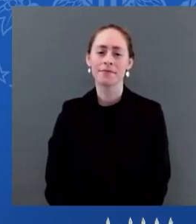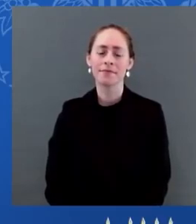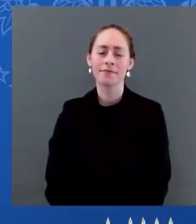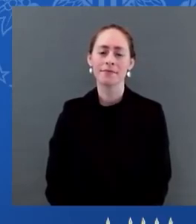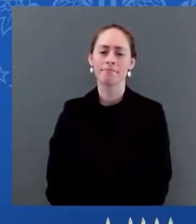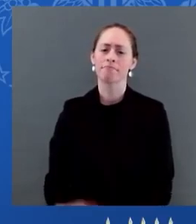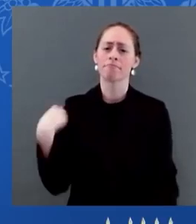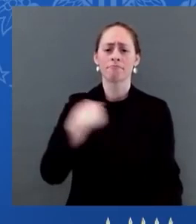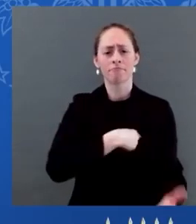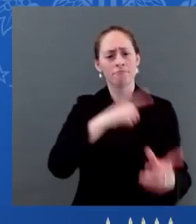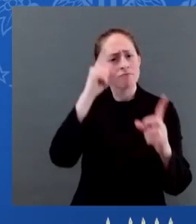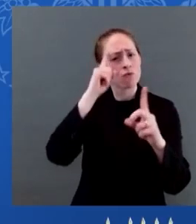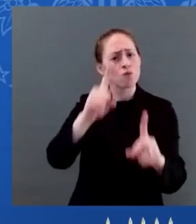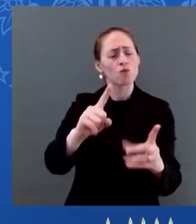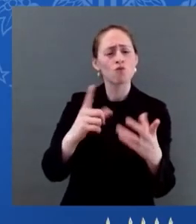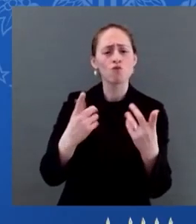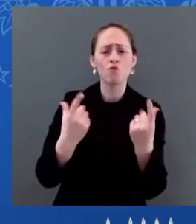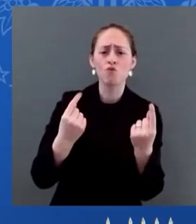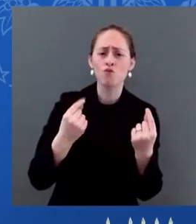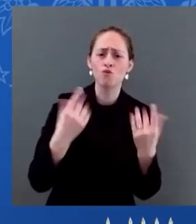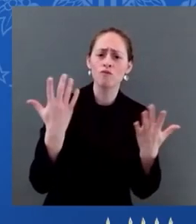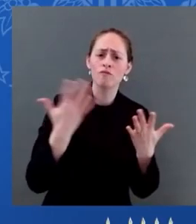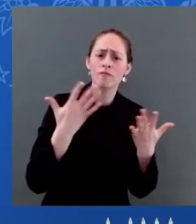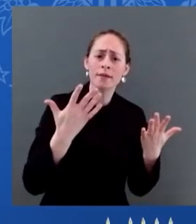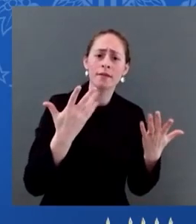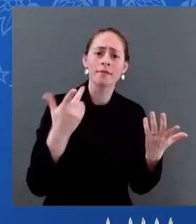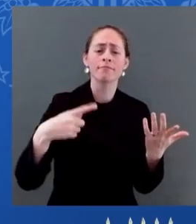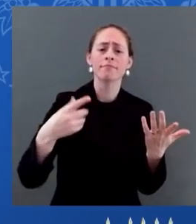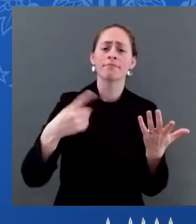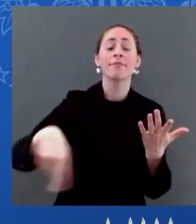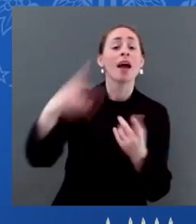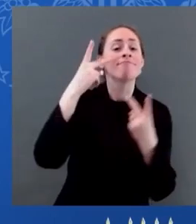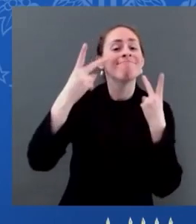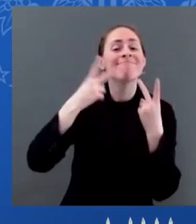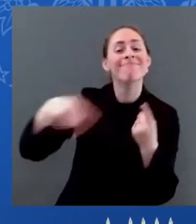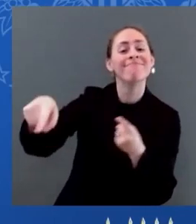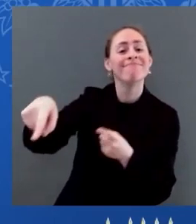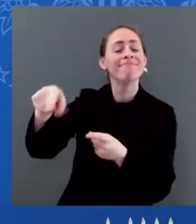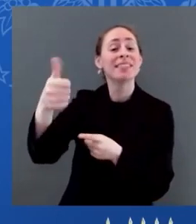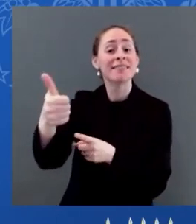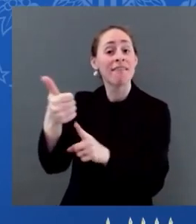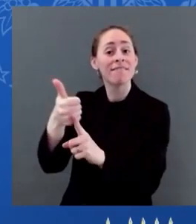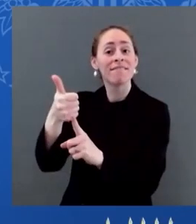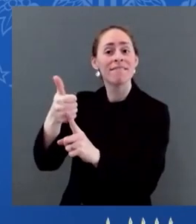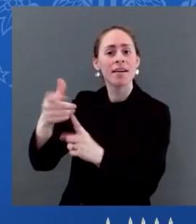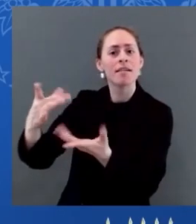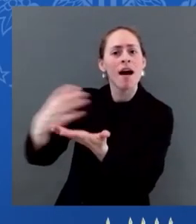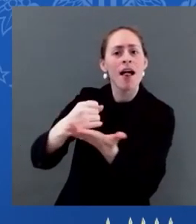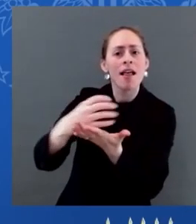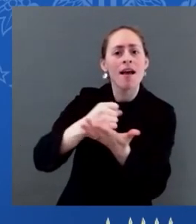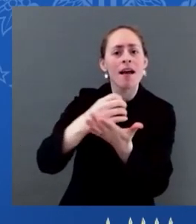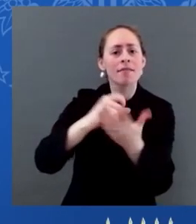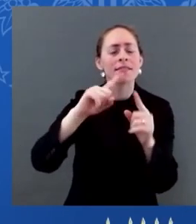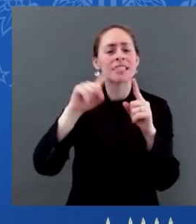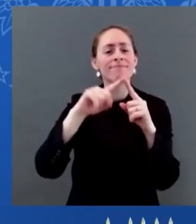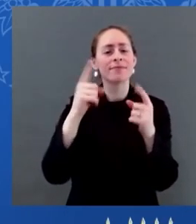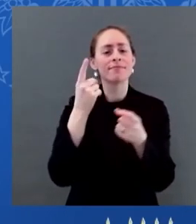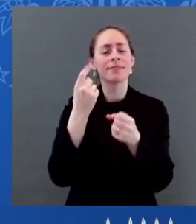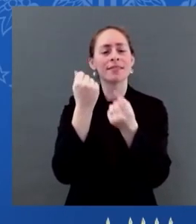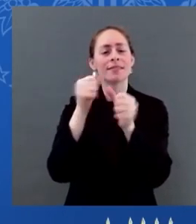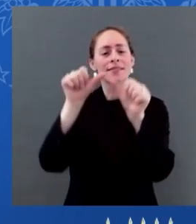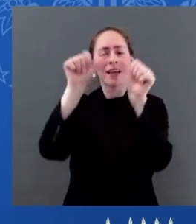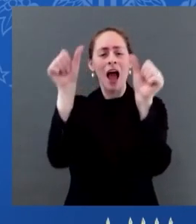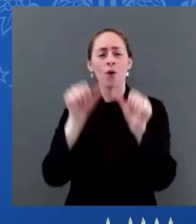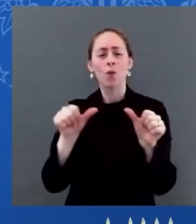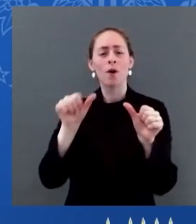to. 2 centuries of 2 cultures. This menorah is on loan from the National Museum of